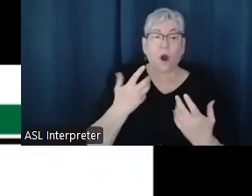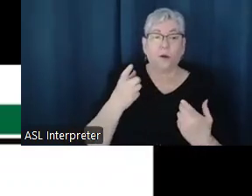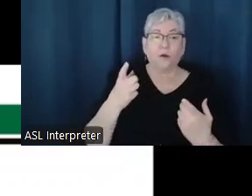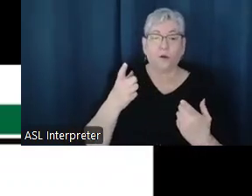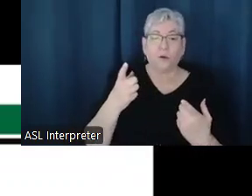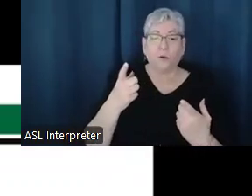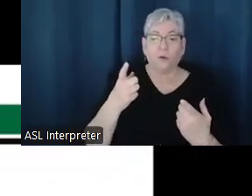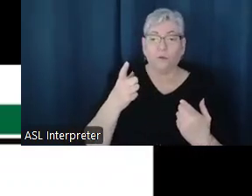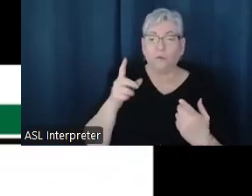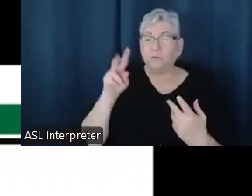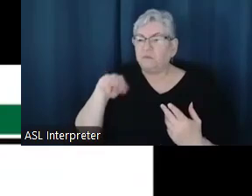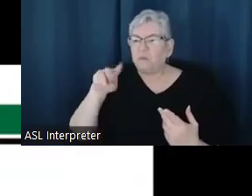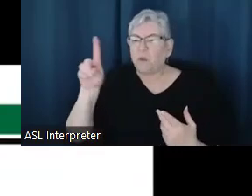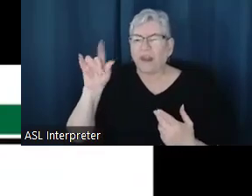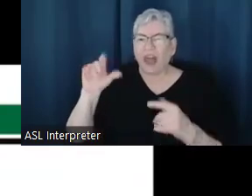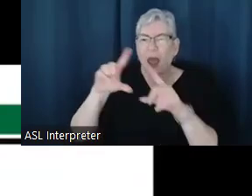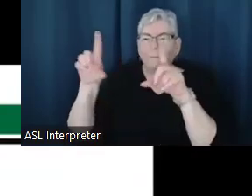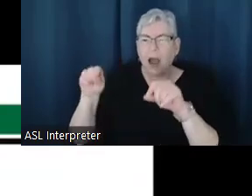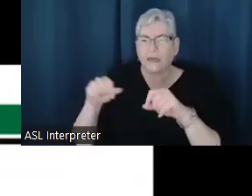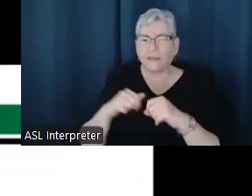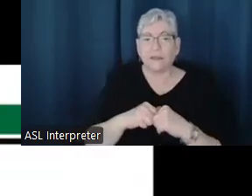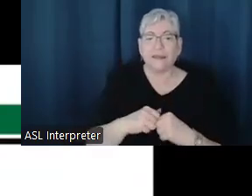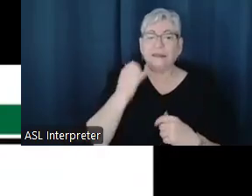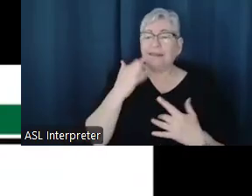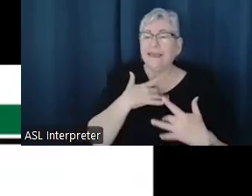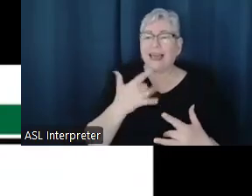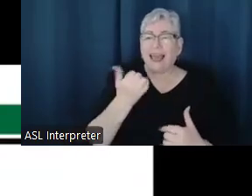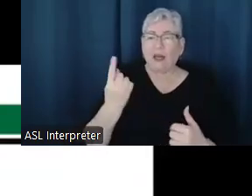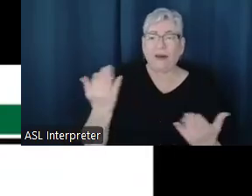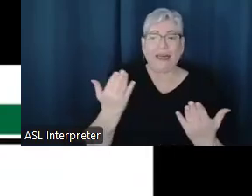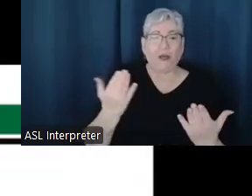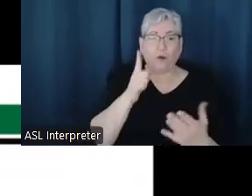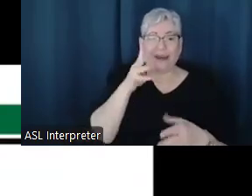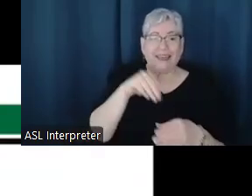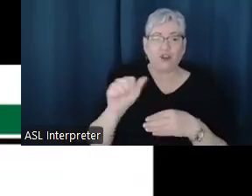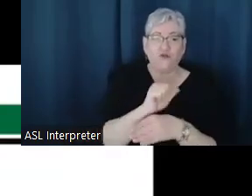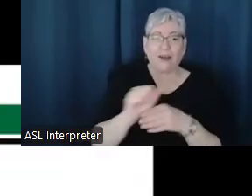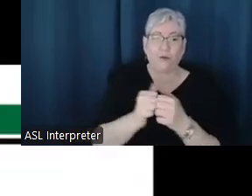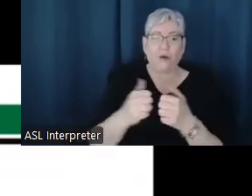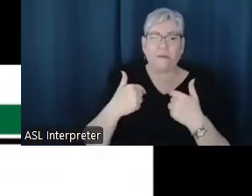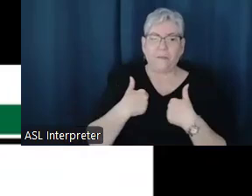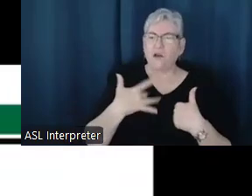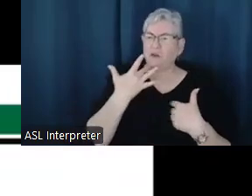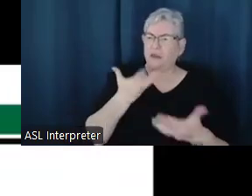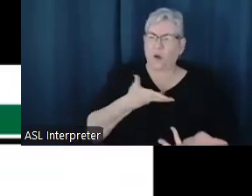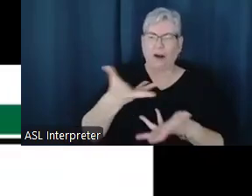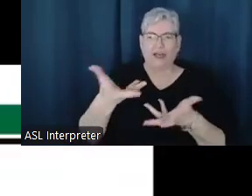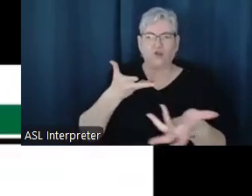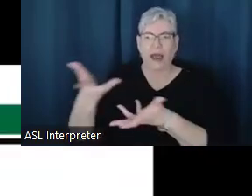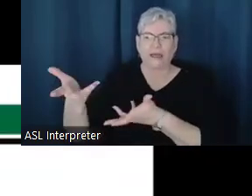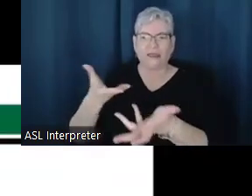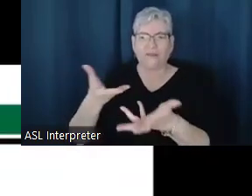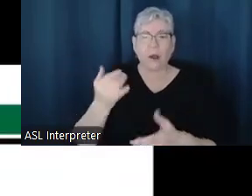question box. Typically, if there's anyone on here that's ever been in a training with me, I'd like to be very interactive. So as you can